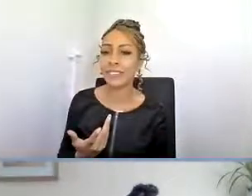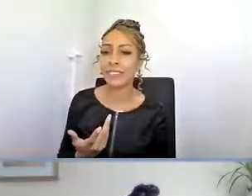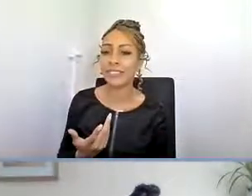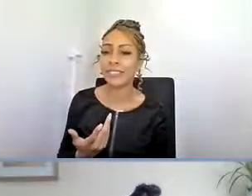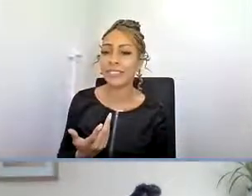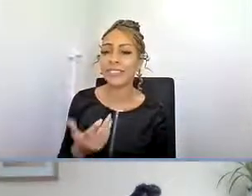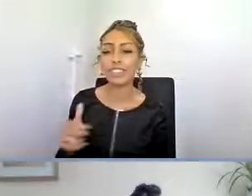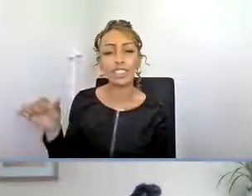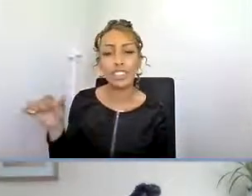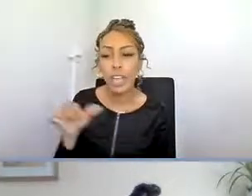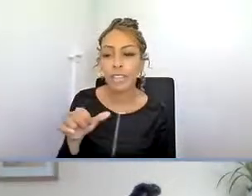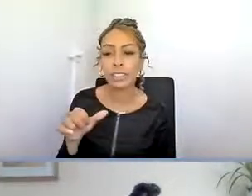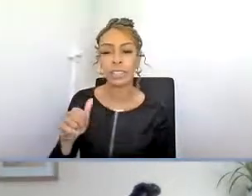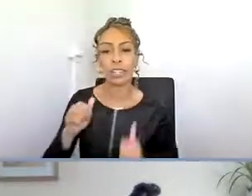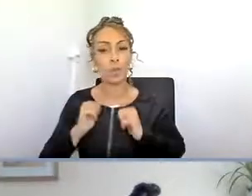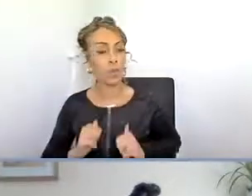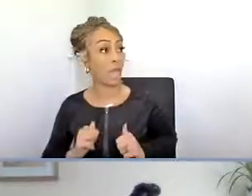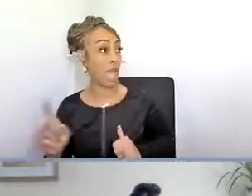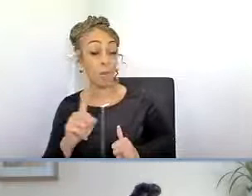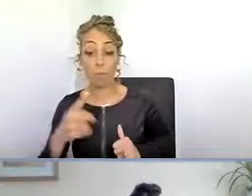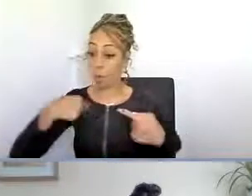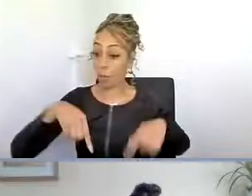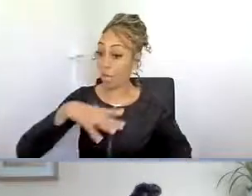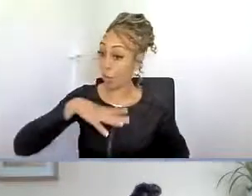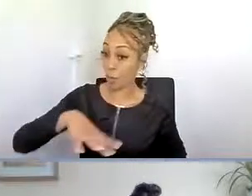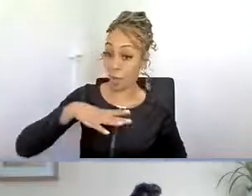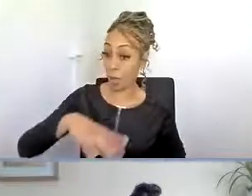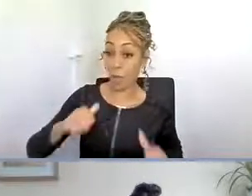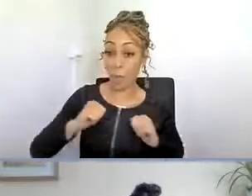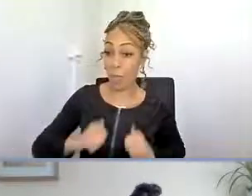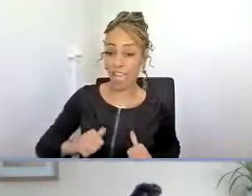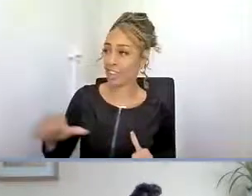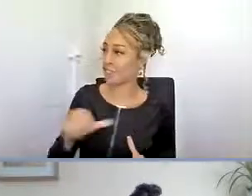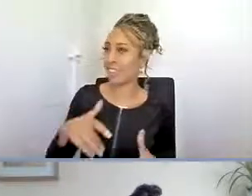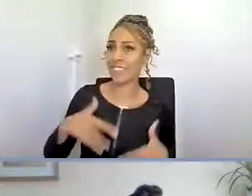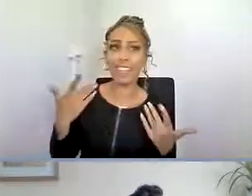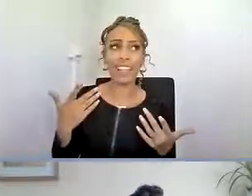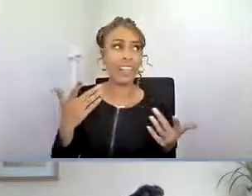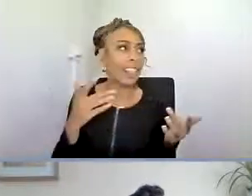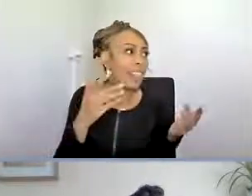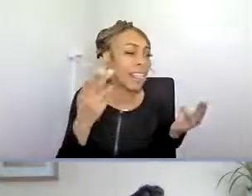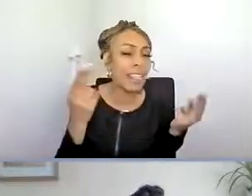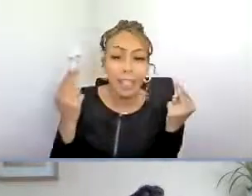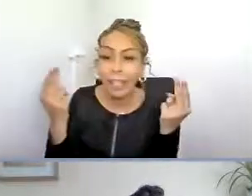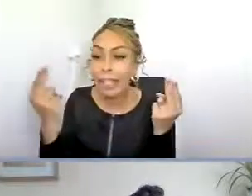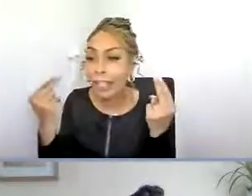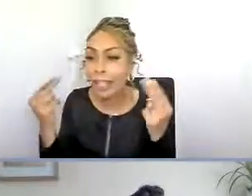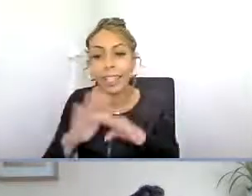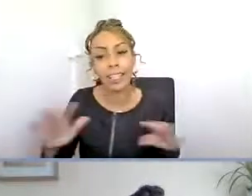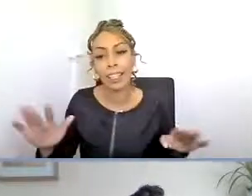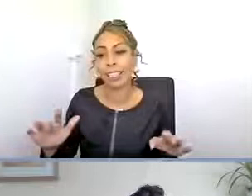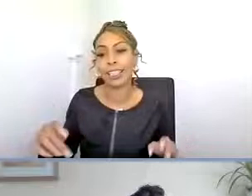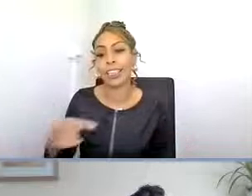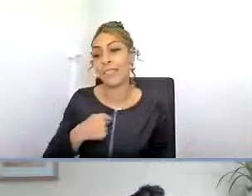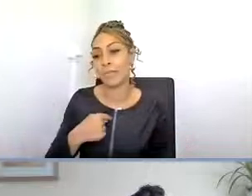that we should wear what we want to wear, that we shouldn't feel that we should conform in any way. And for